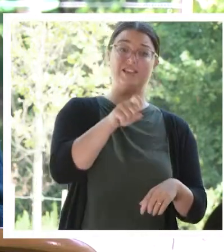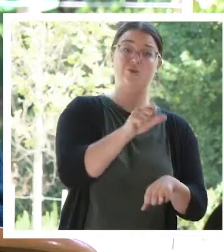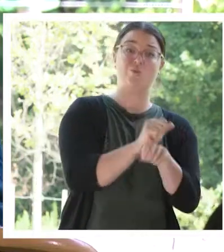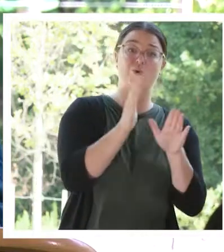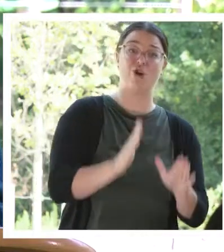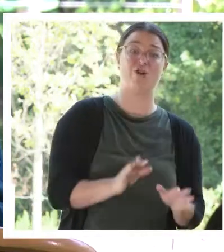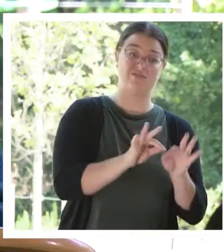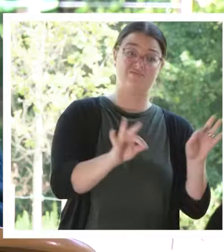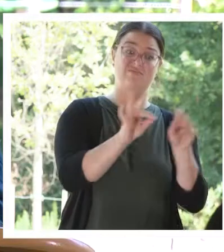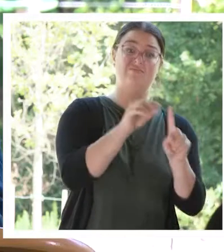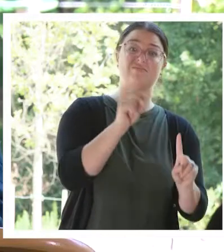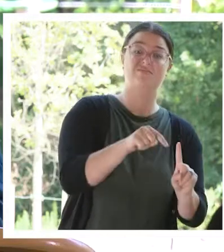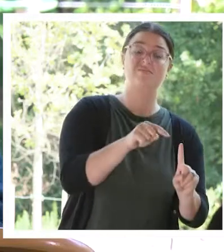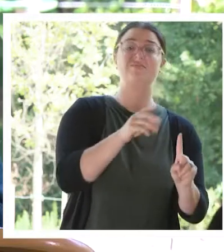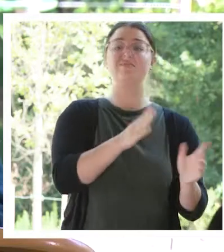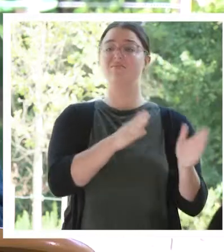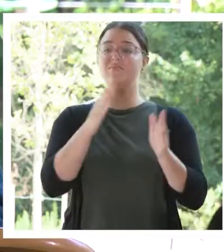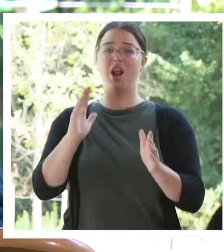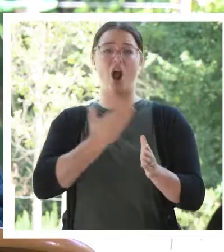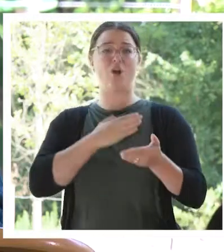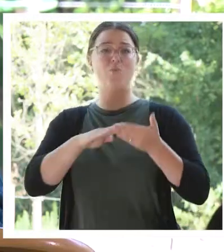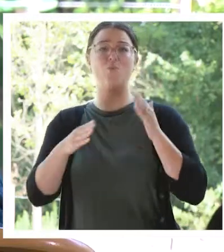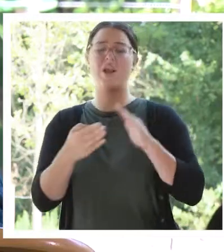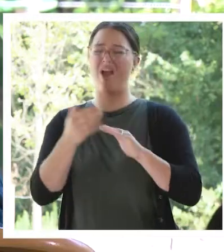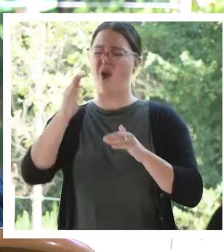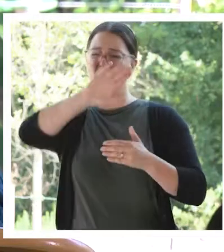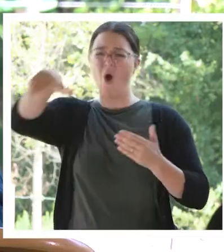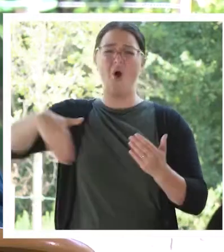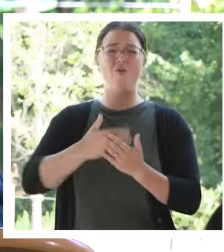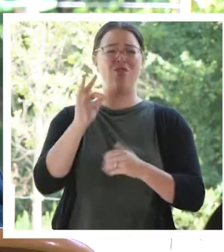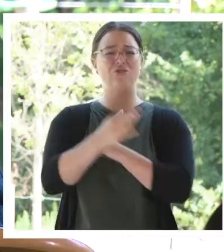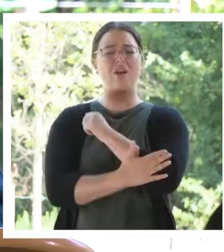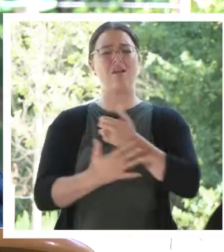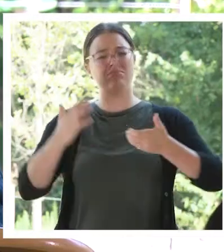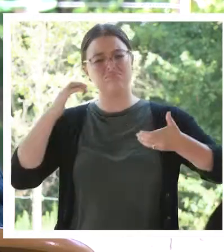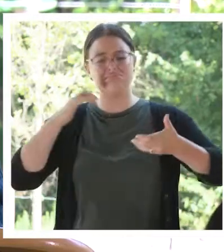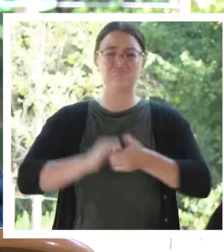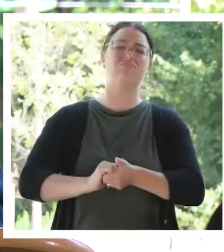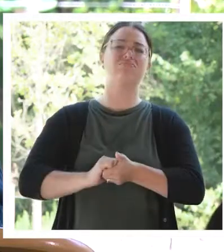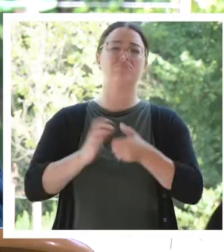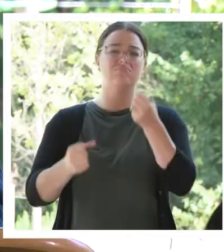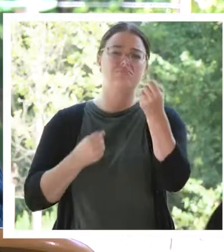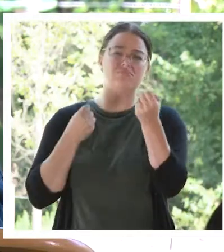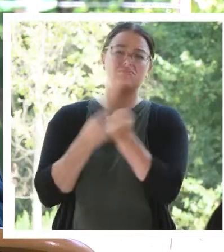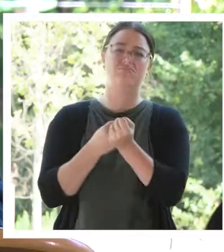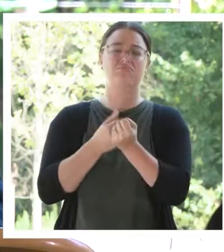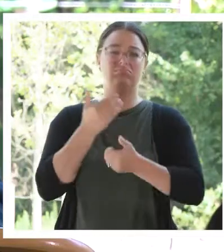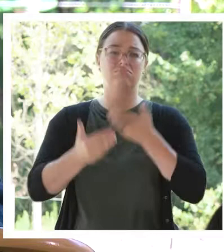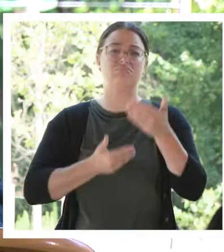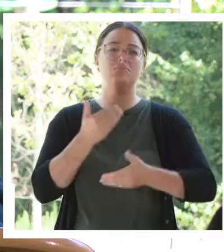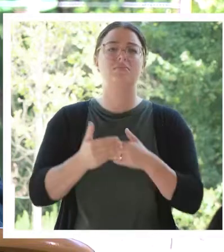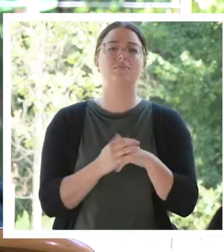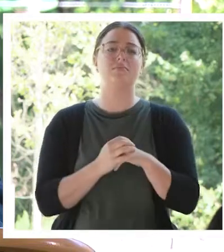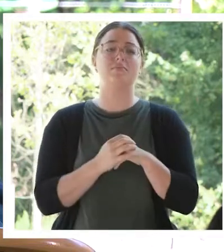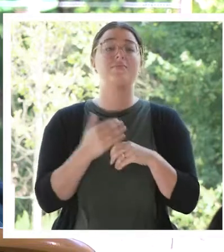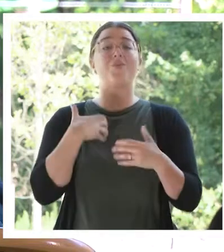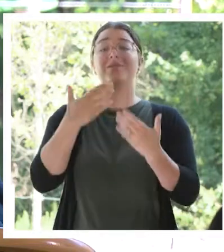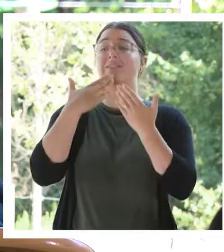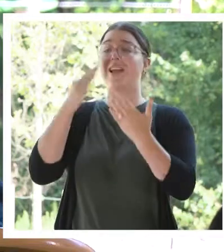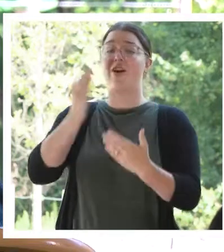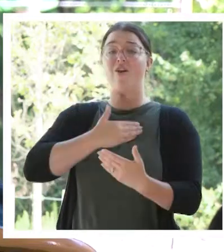people from all walks of life came together for the greater good. And I want to give thanks to the support of our federal